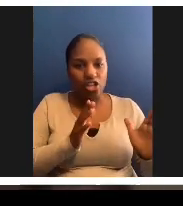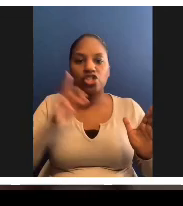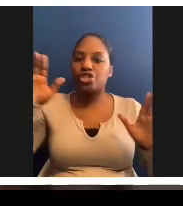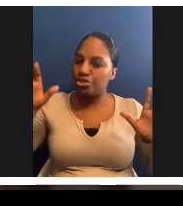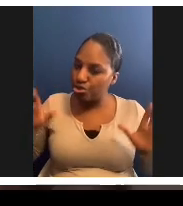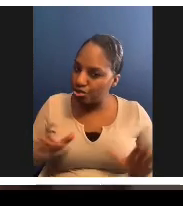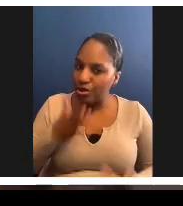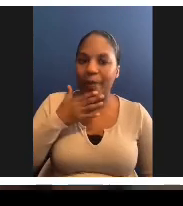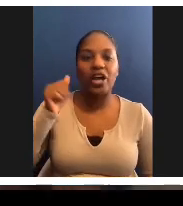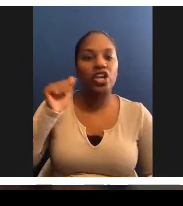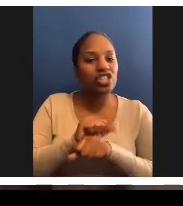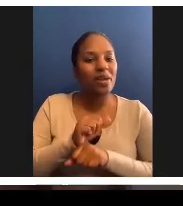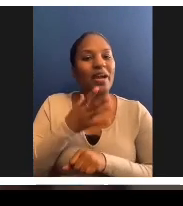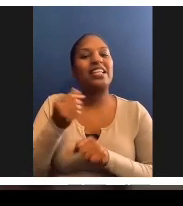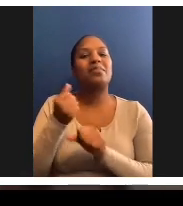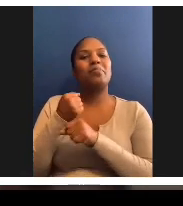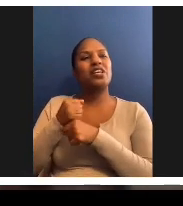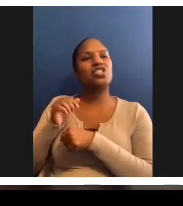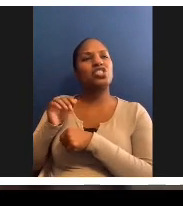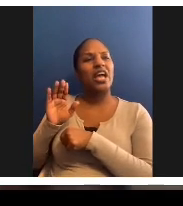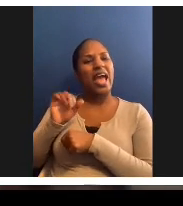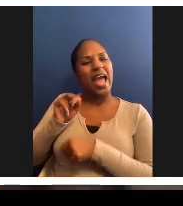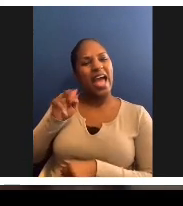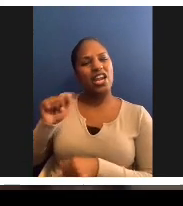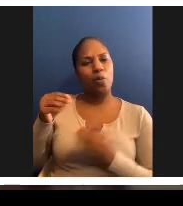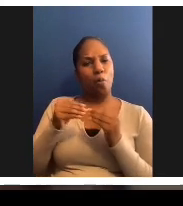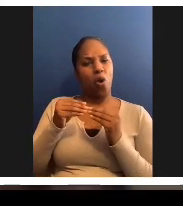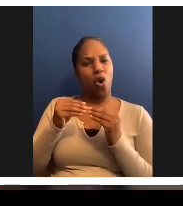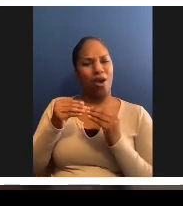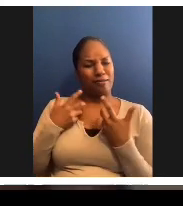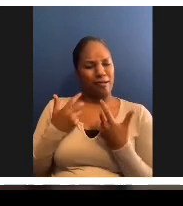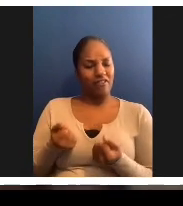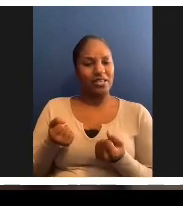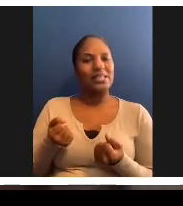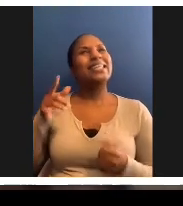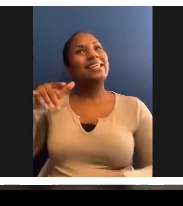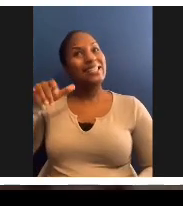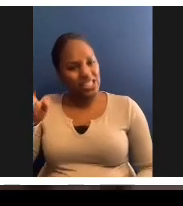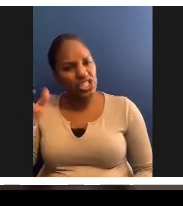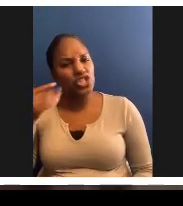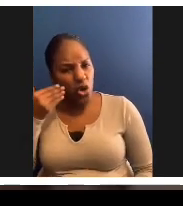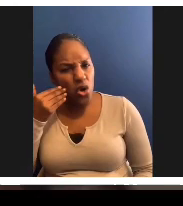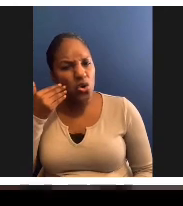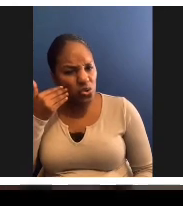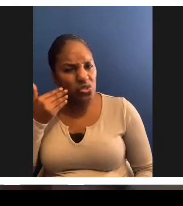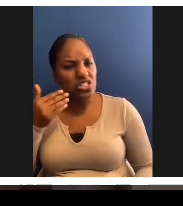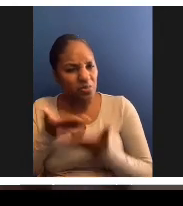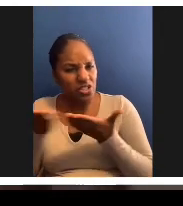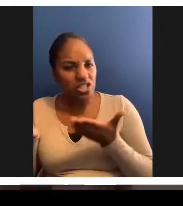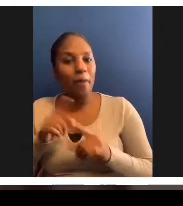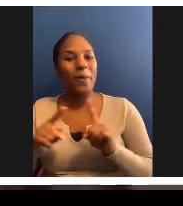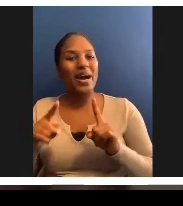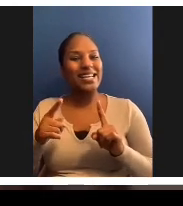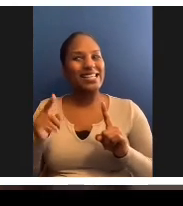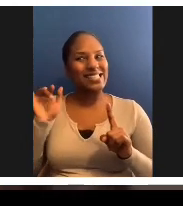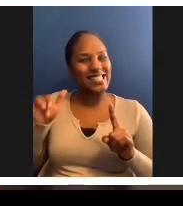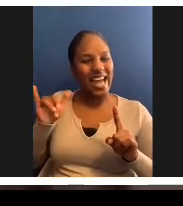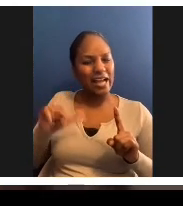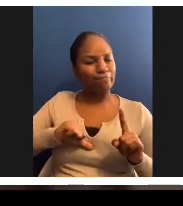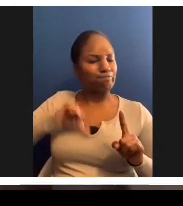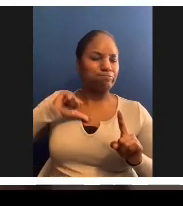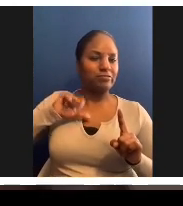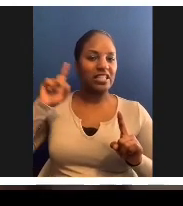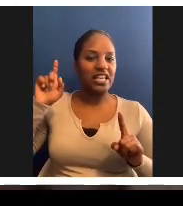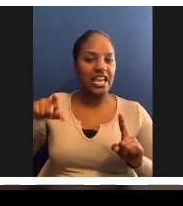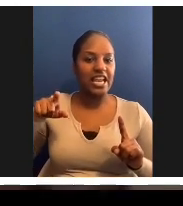better job and it makes her more confident. Not that she doesn't know the material, because she certainly does. It's the confidence that she needs